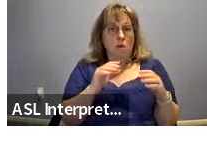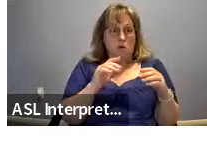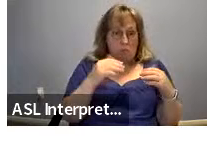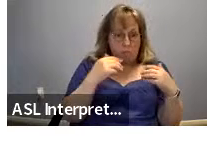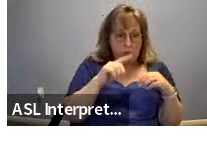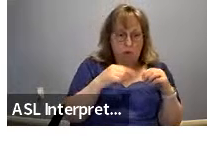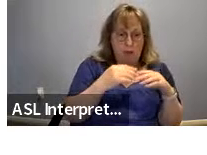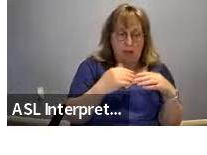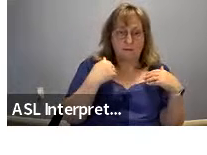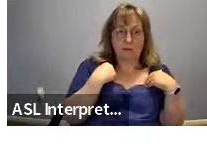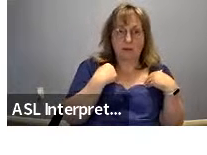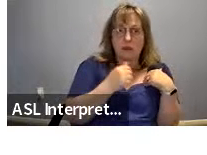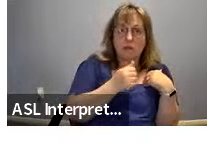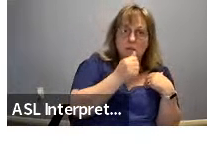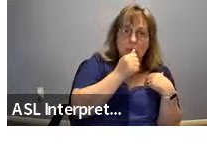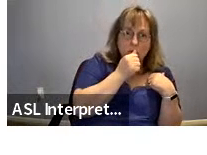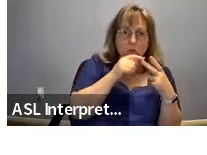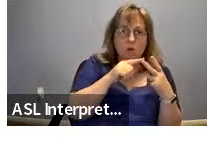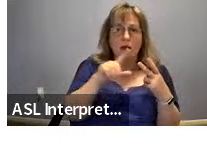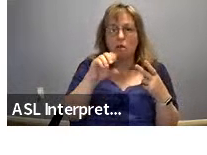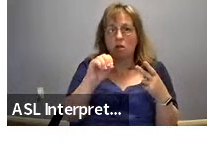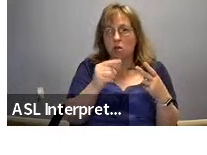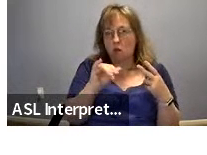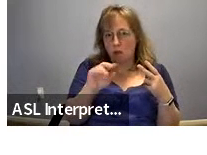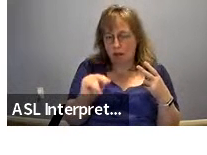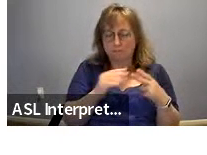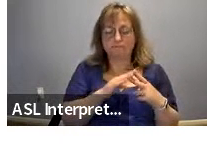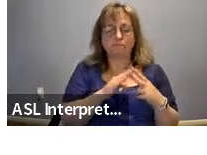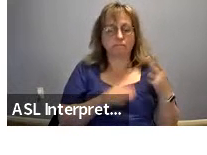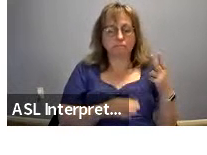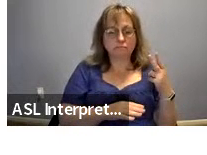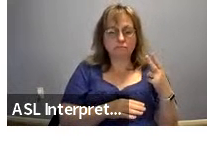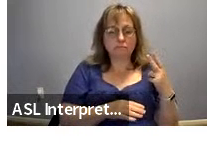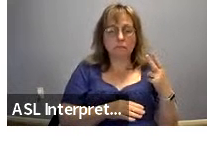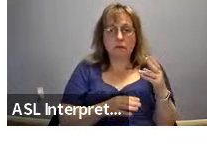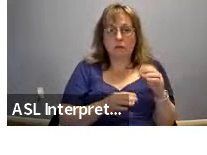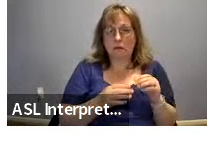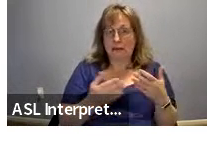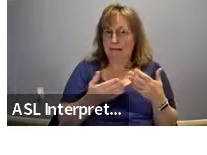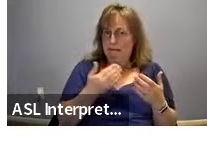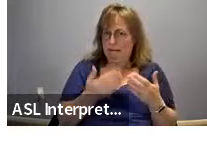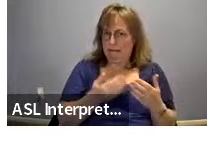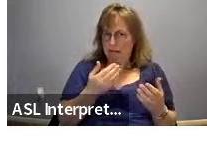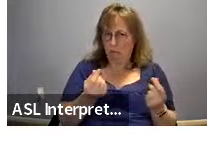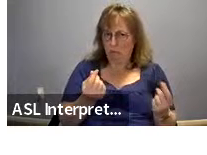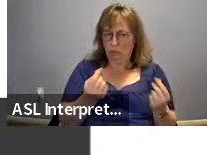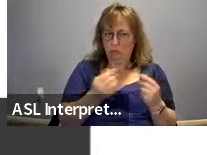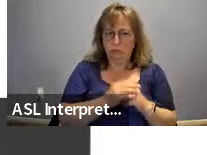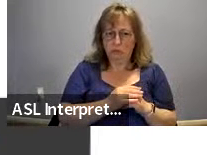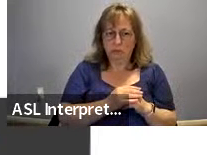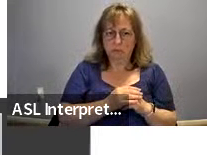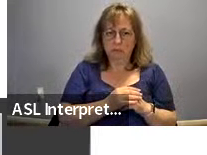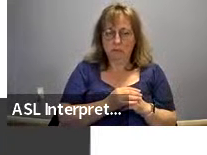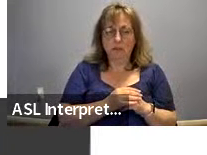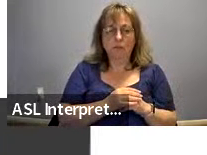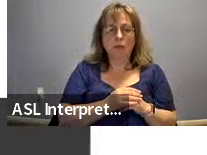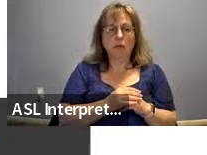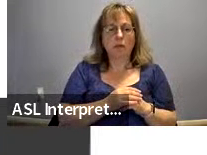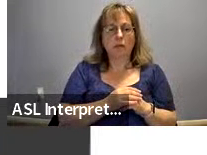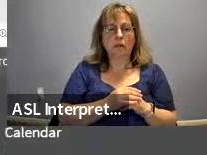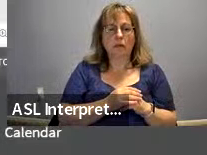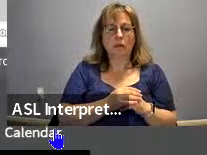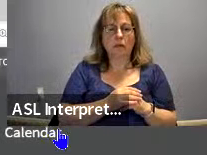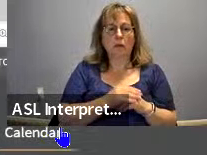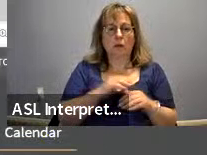or username and password for your login, then the easiest thing to do is to come to our